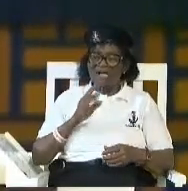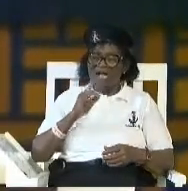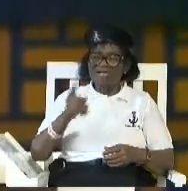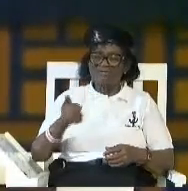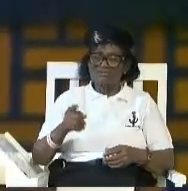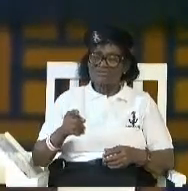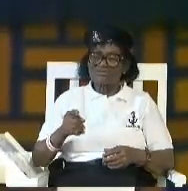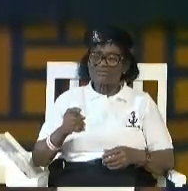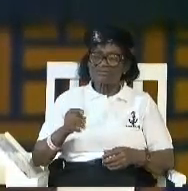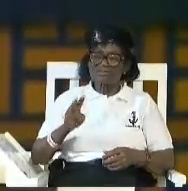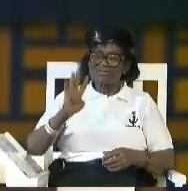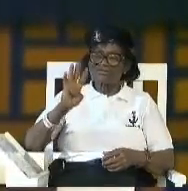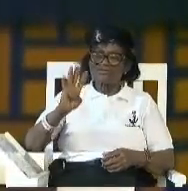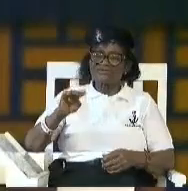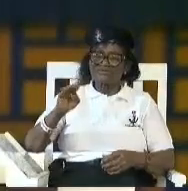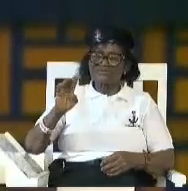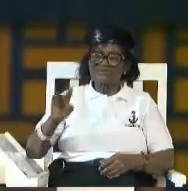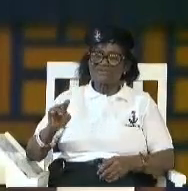already 3 years too old.